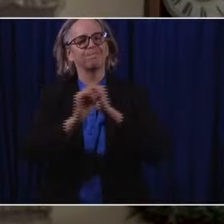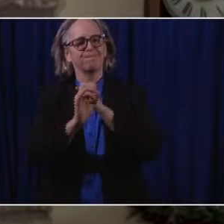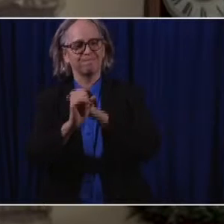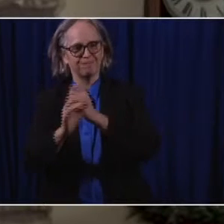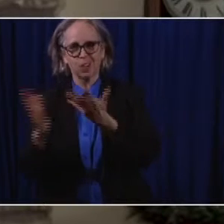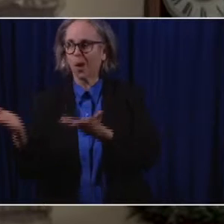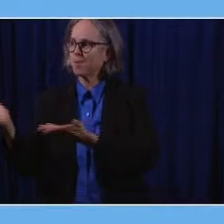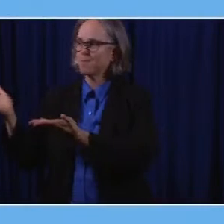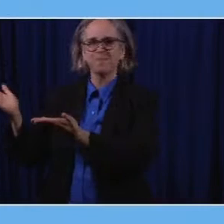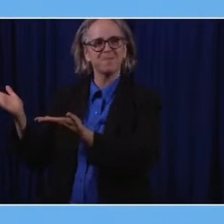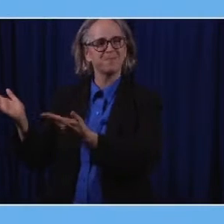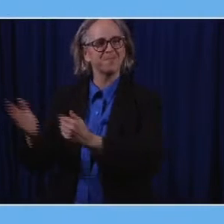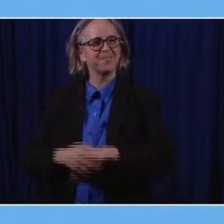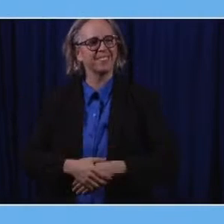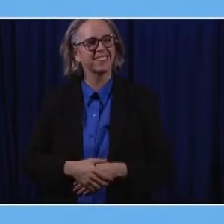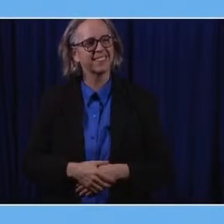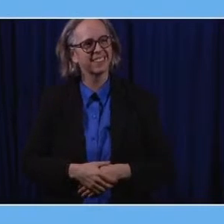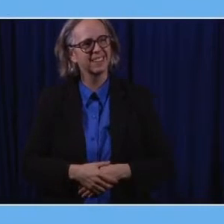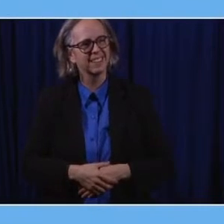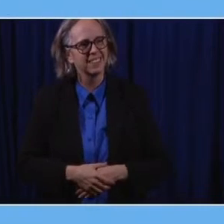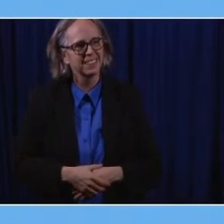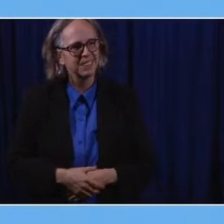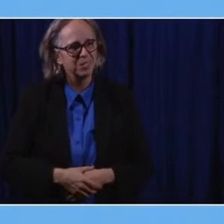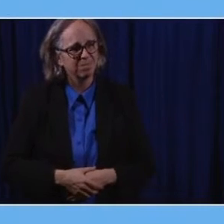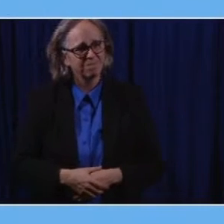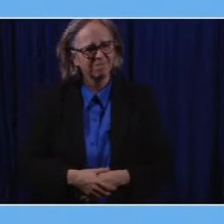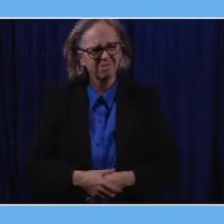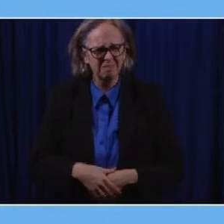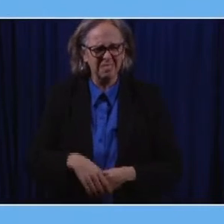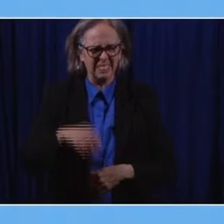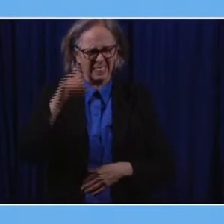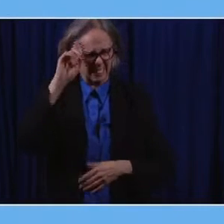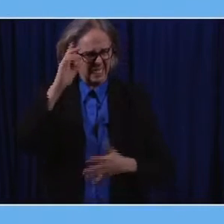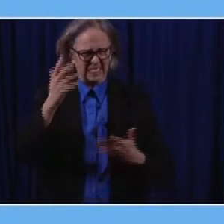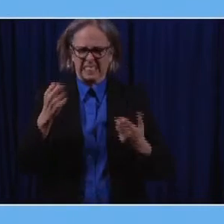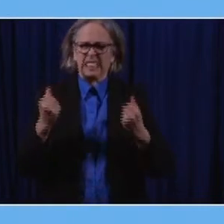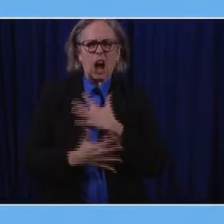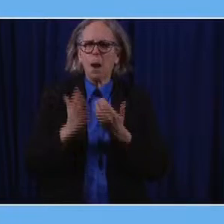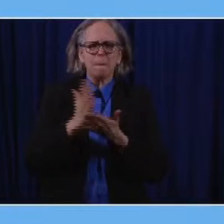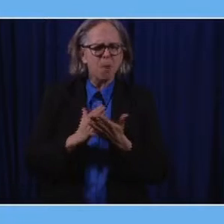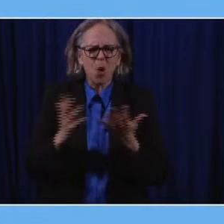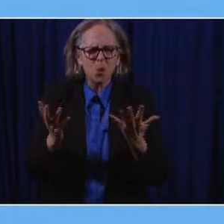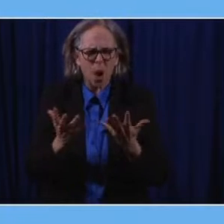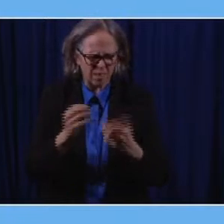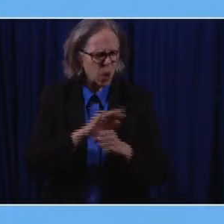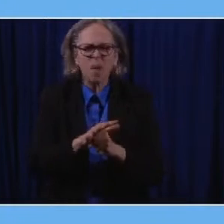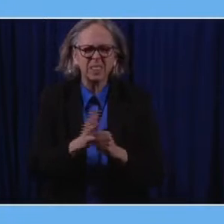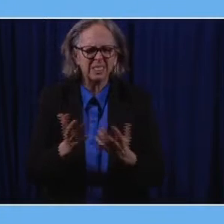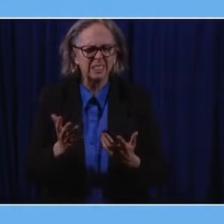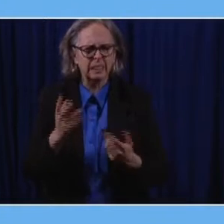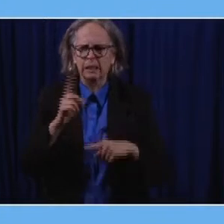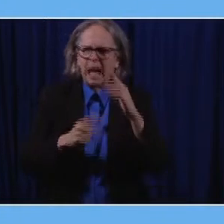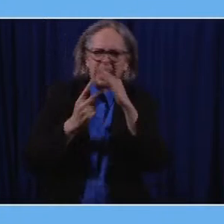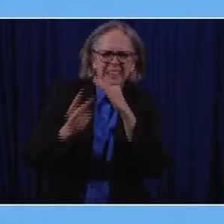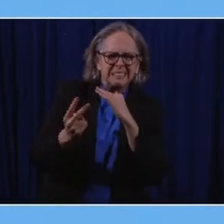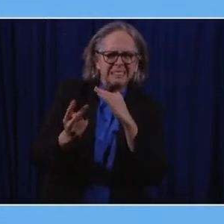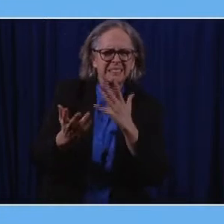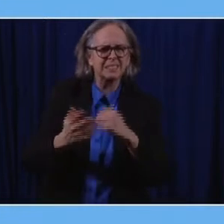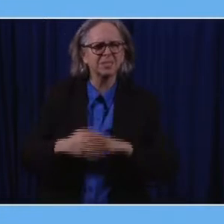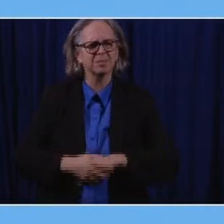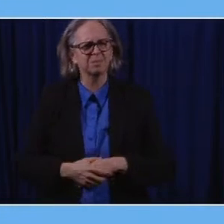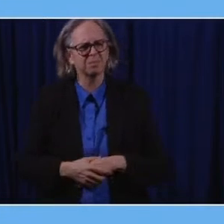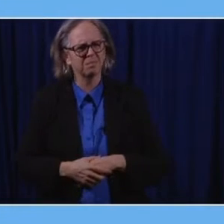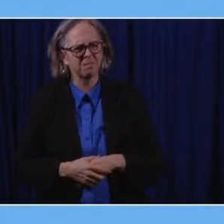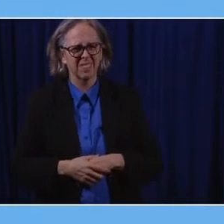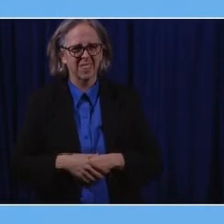and run it? I think the scariest part of COVID is that it's unpredictable. It does not pick